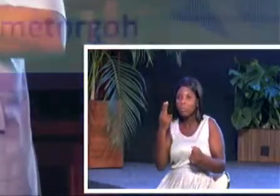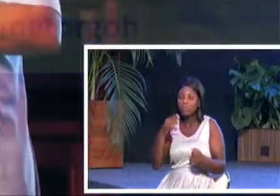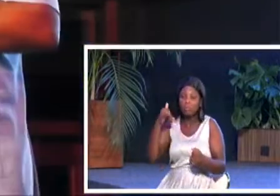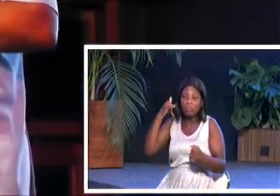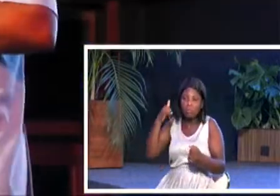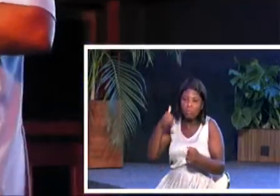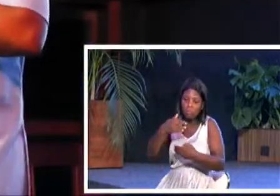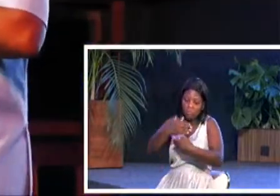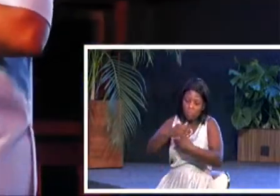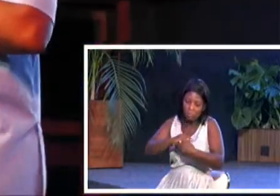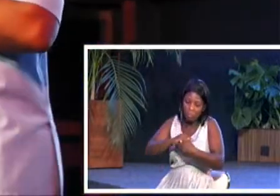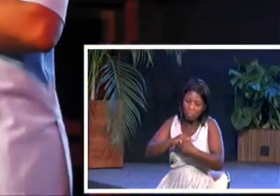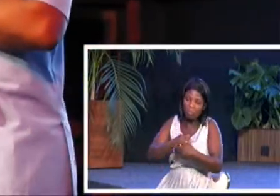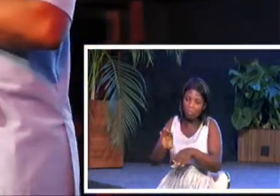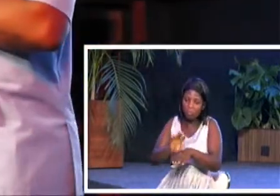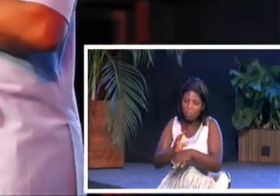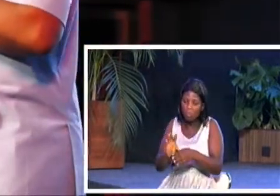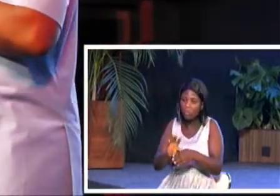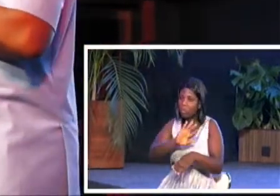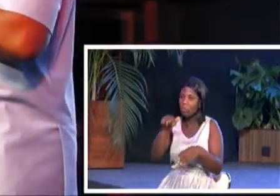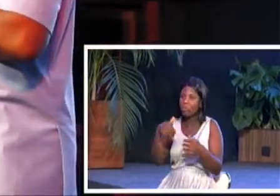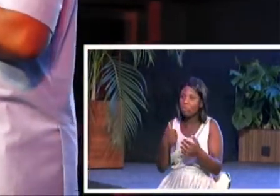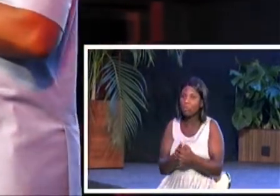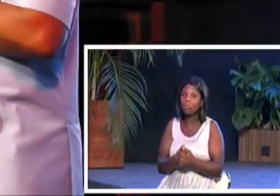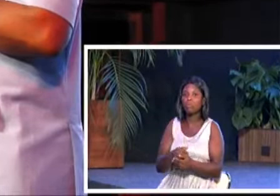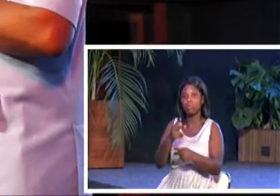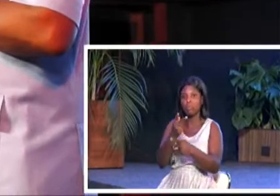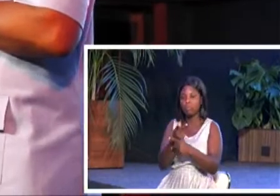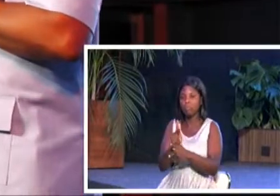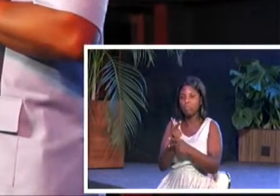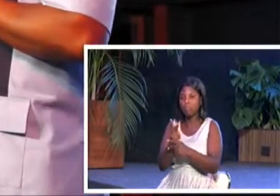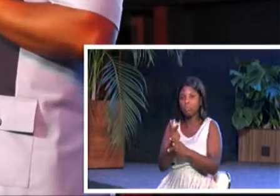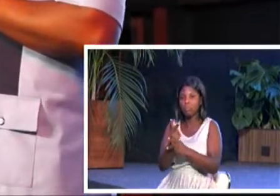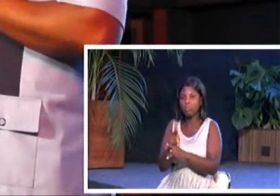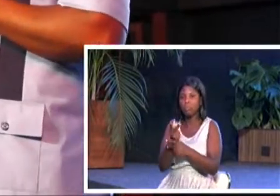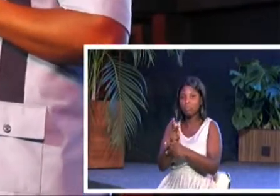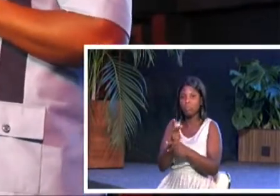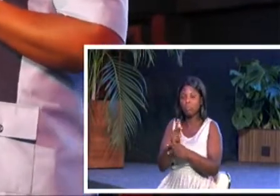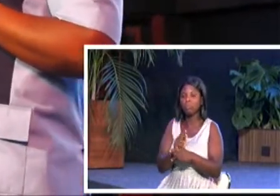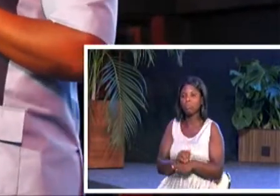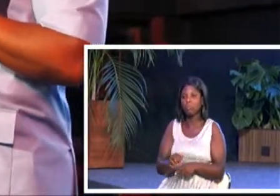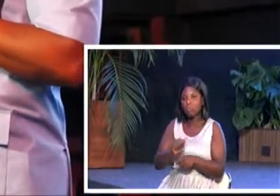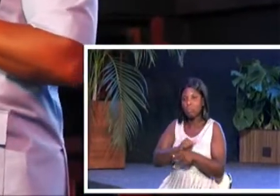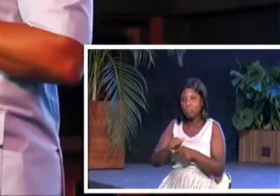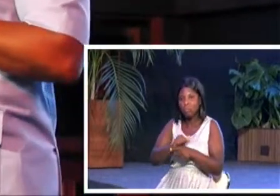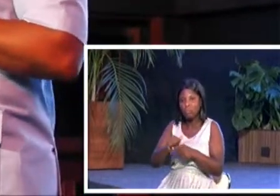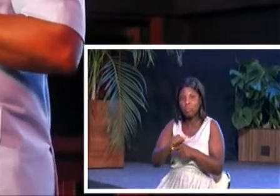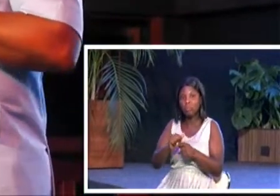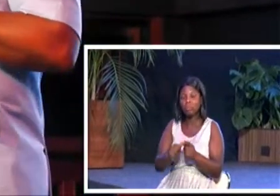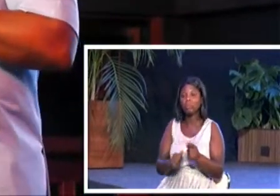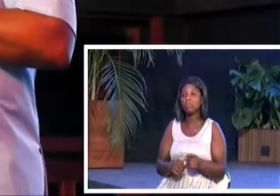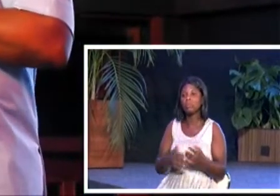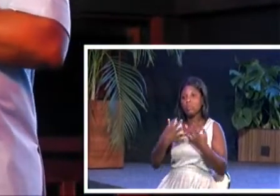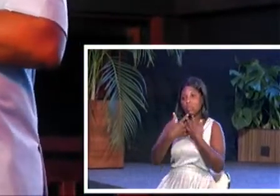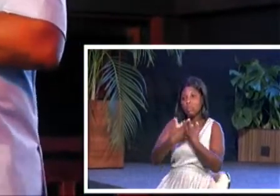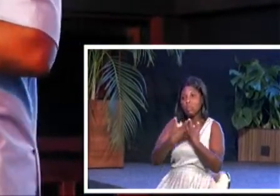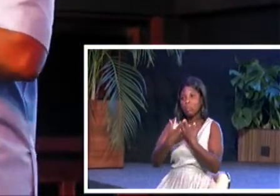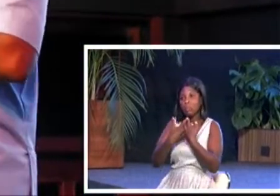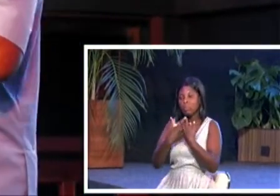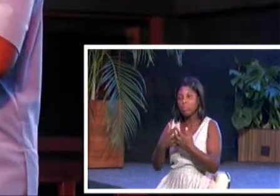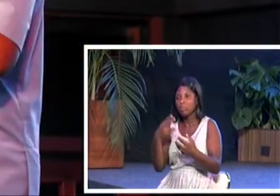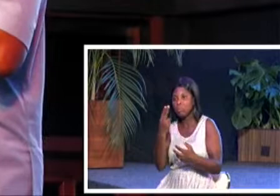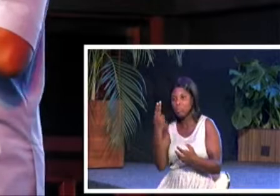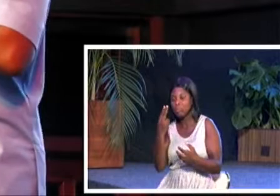about artificial intelligence. The fact that we are training machines to think like human beings so that what we do